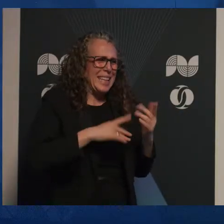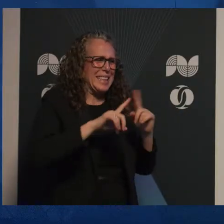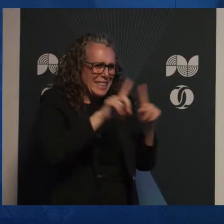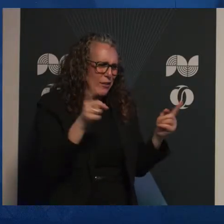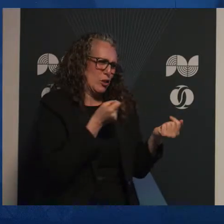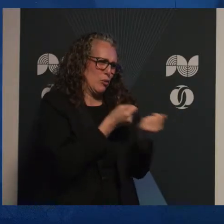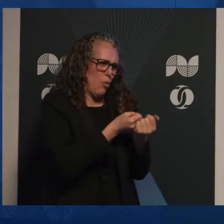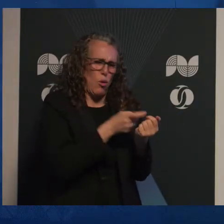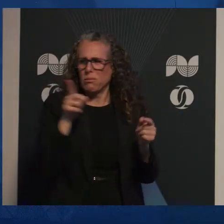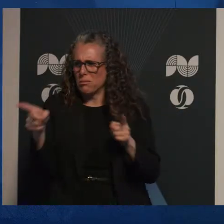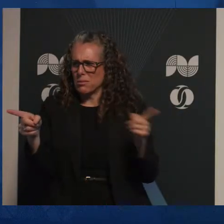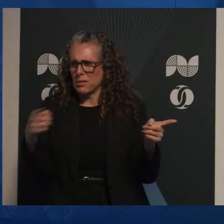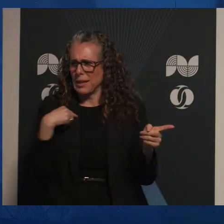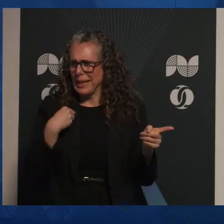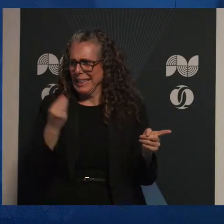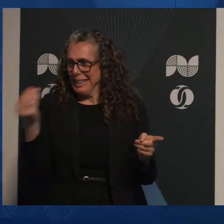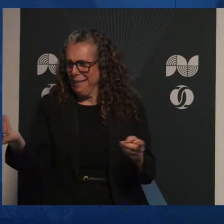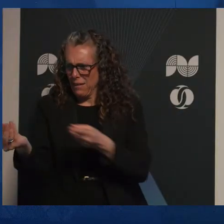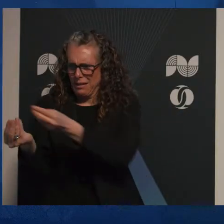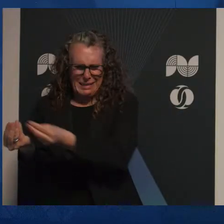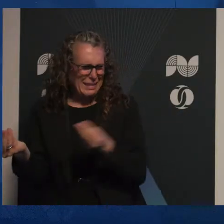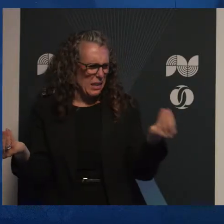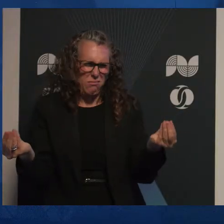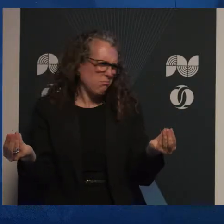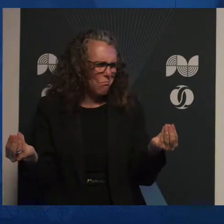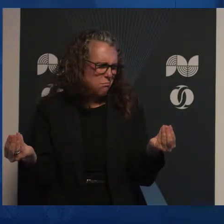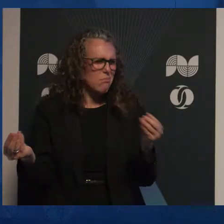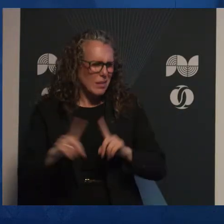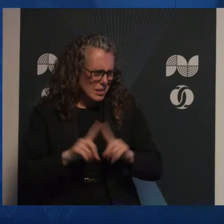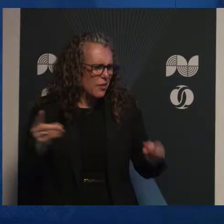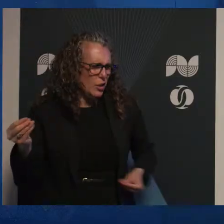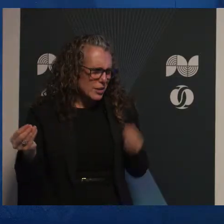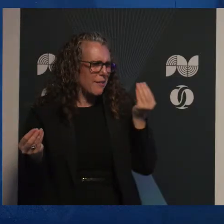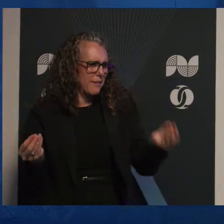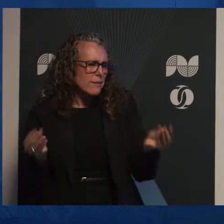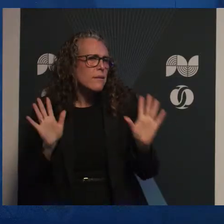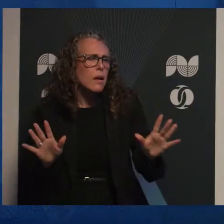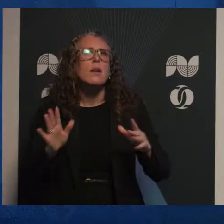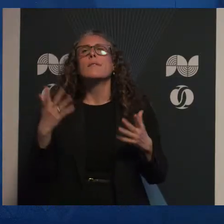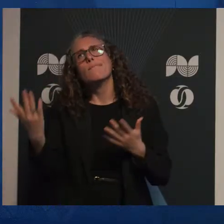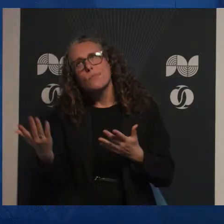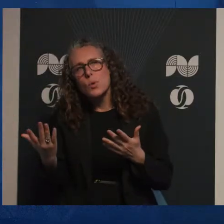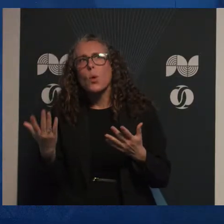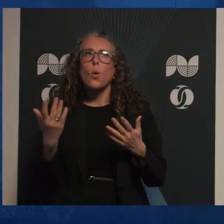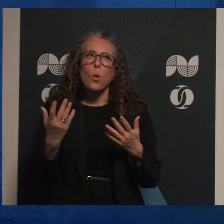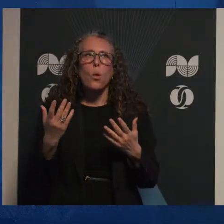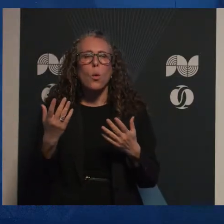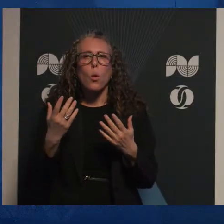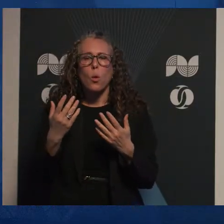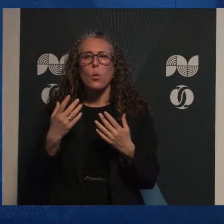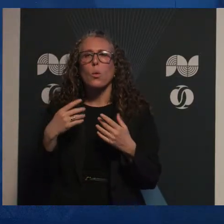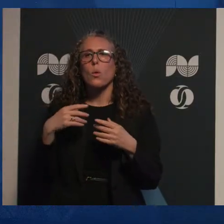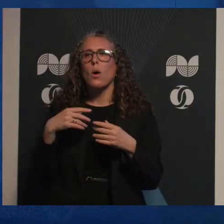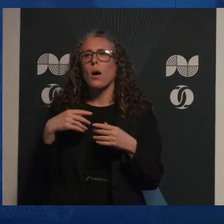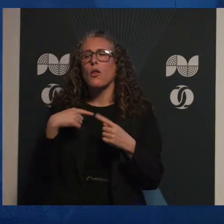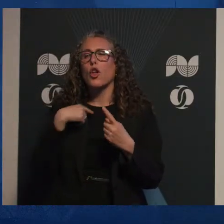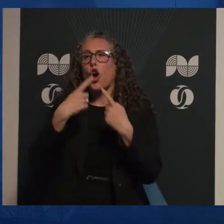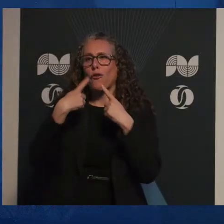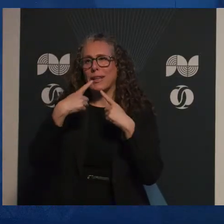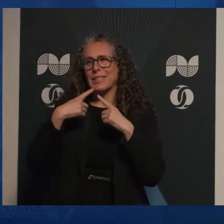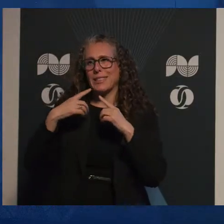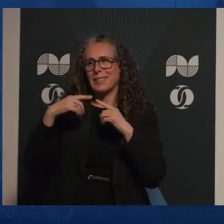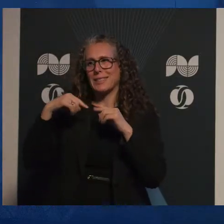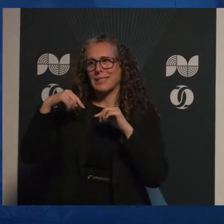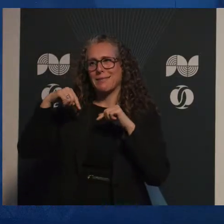I mean, from when we speak about the protectionist policies and a